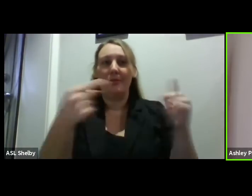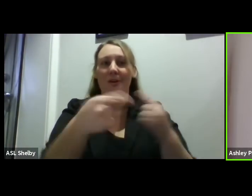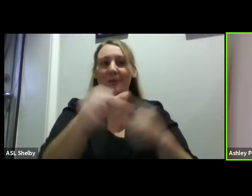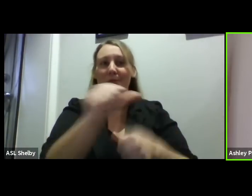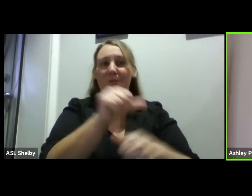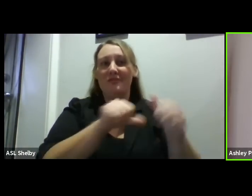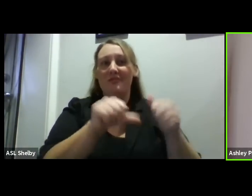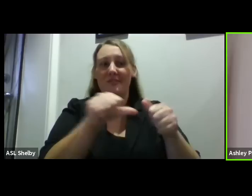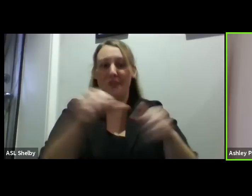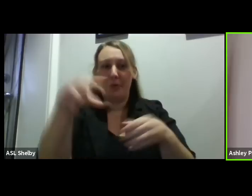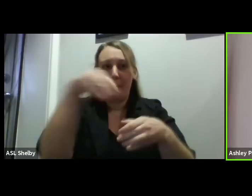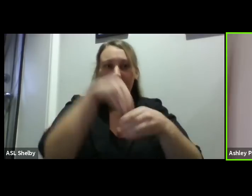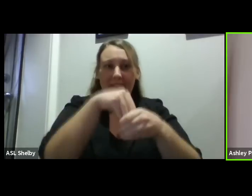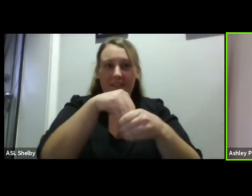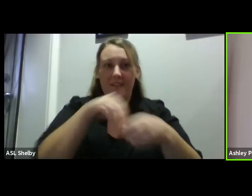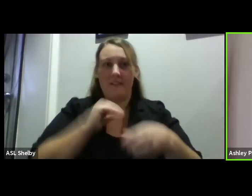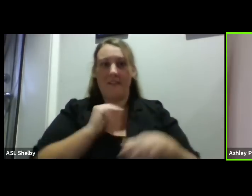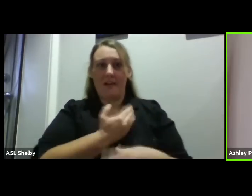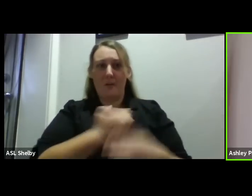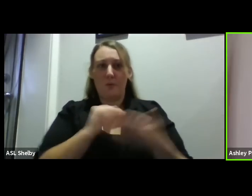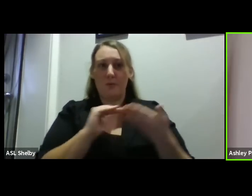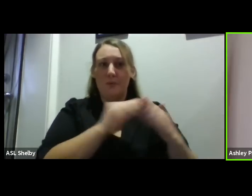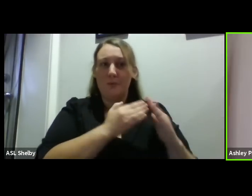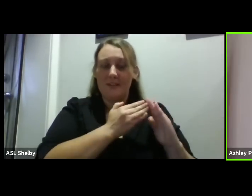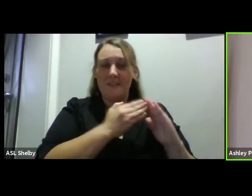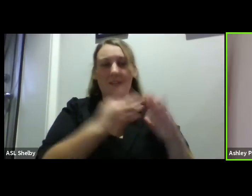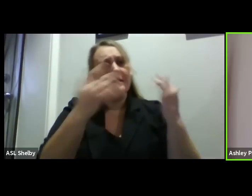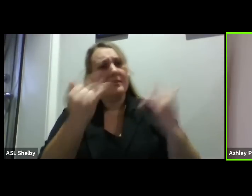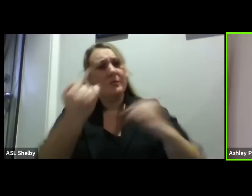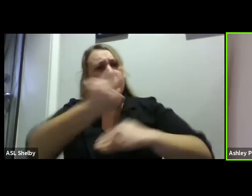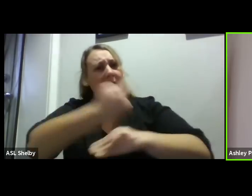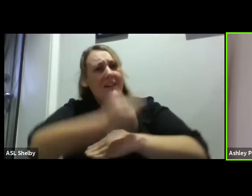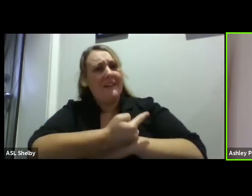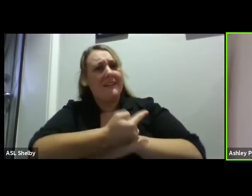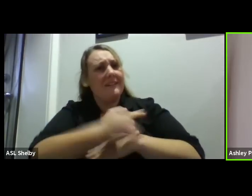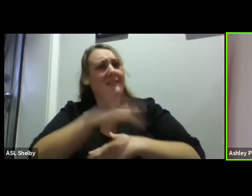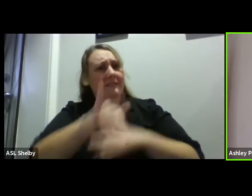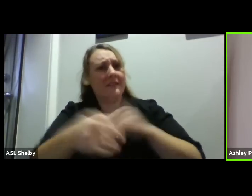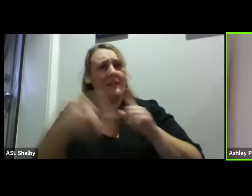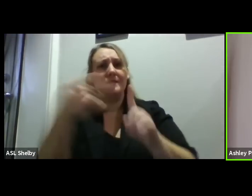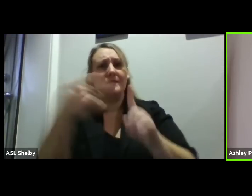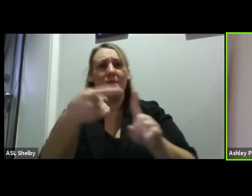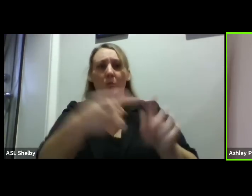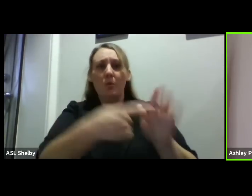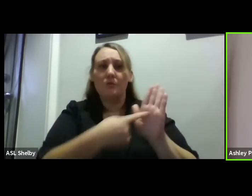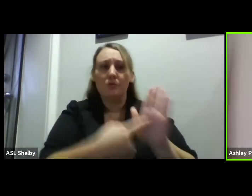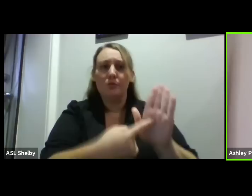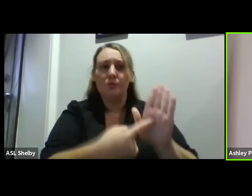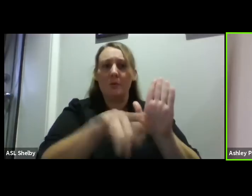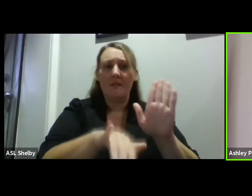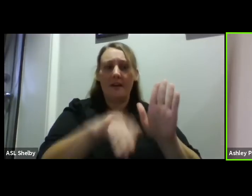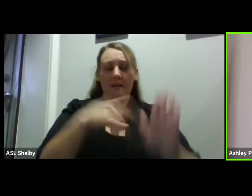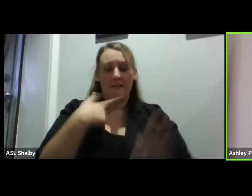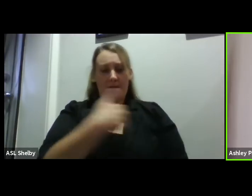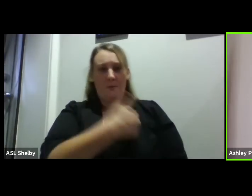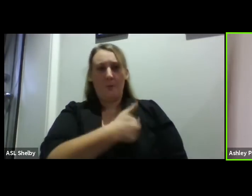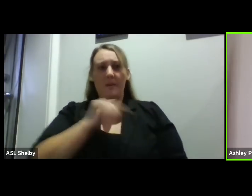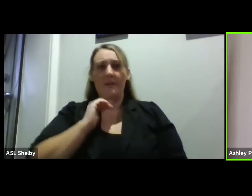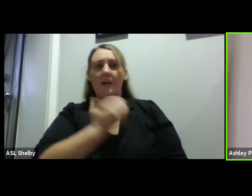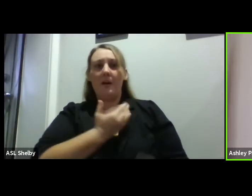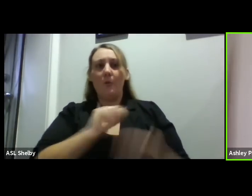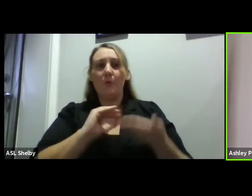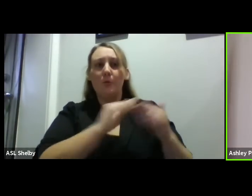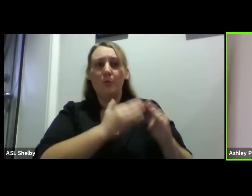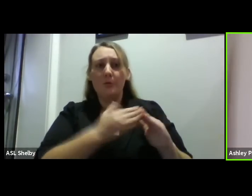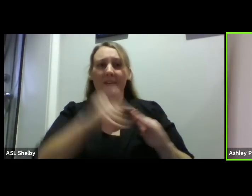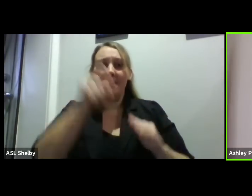today is a time to highlight this. We need to do better as a whole, not just everybody outside of us, but